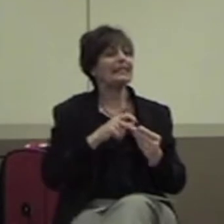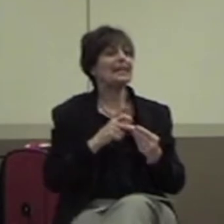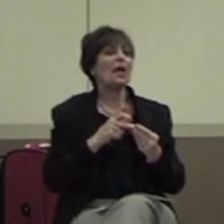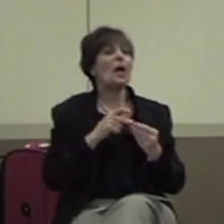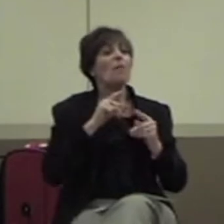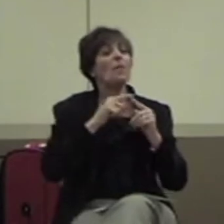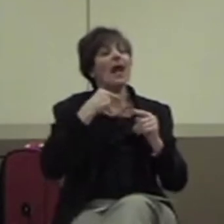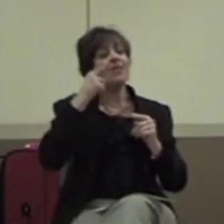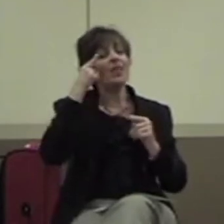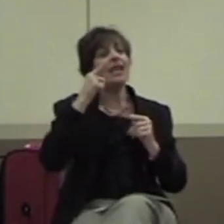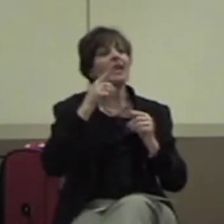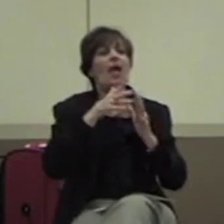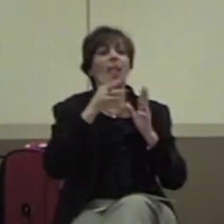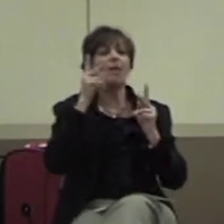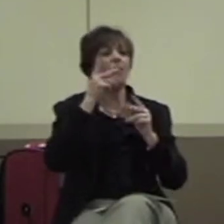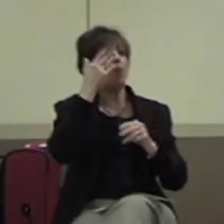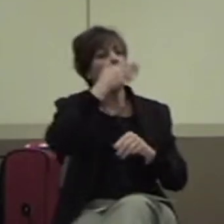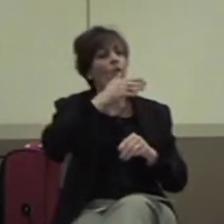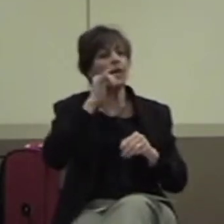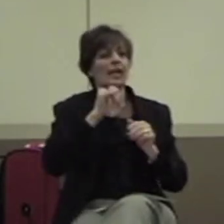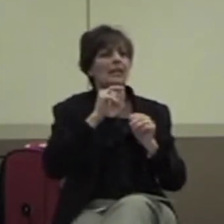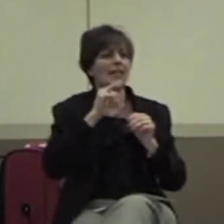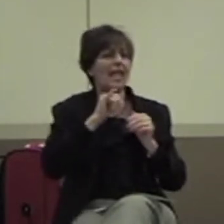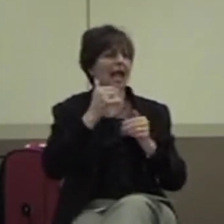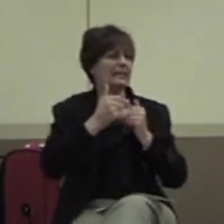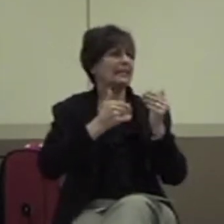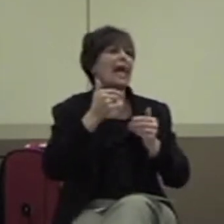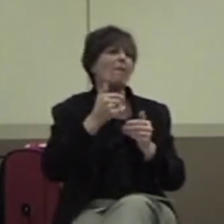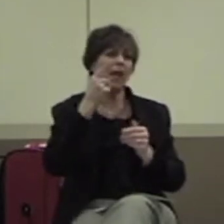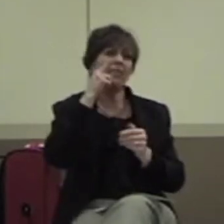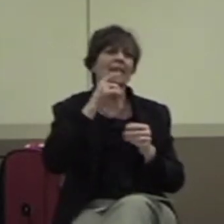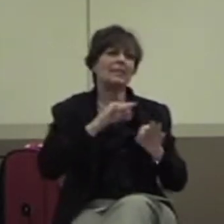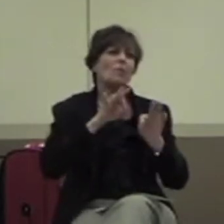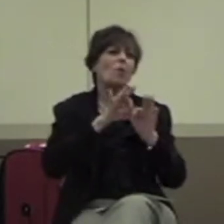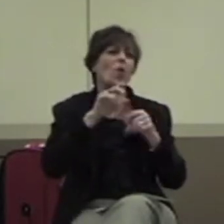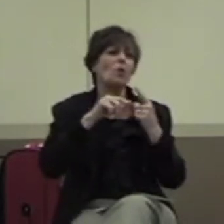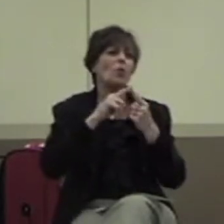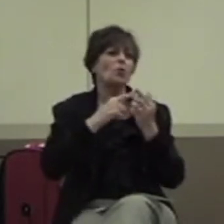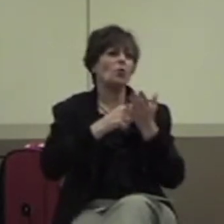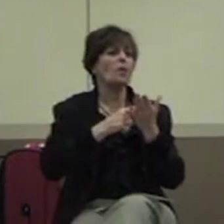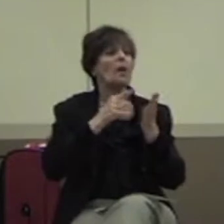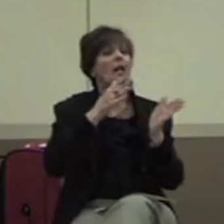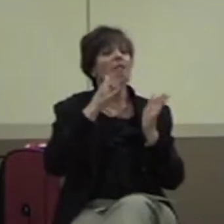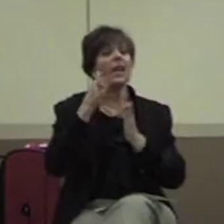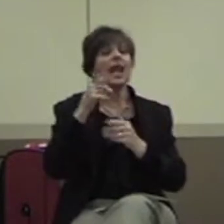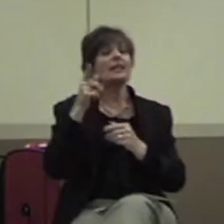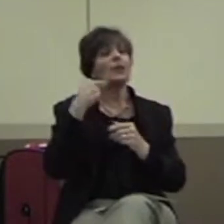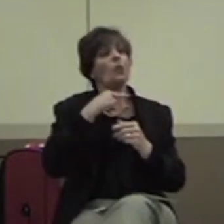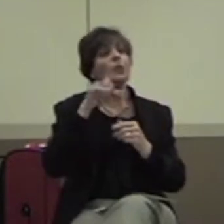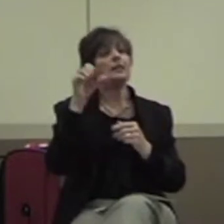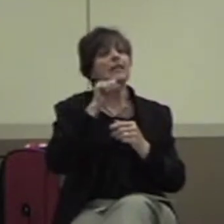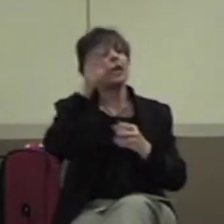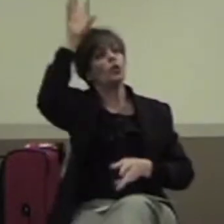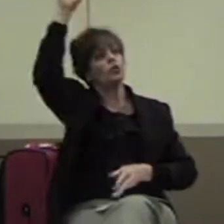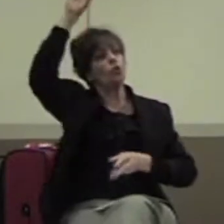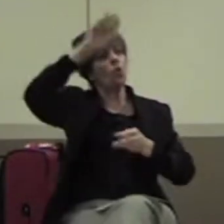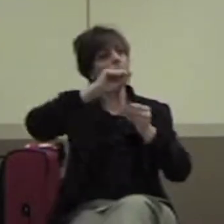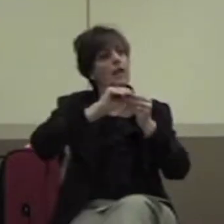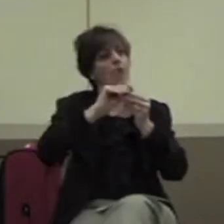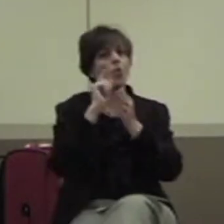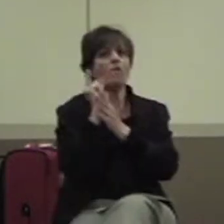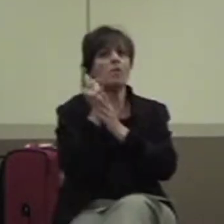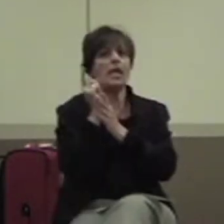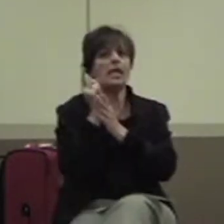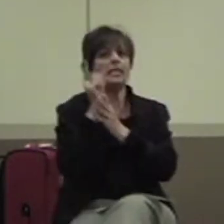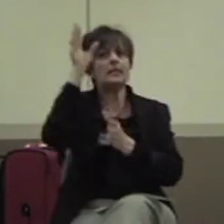that I don't think a lot of people do, and I think it's a really important step to do when you're talking about it. The next thing we do is we take the total number